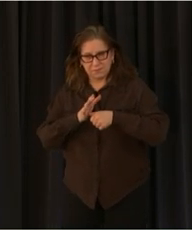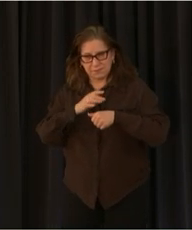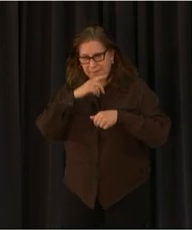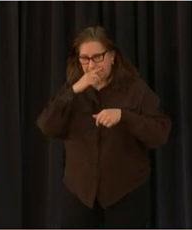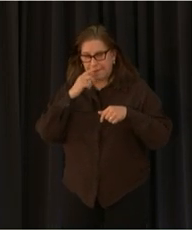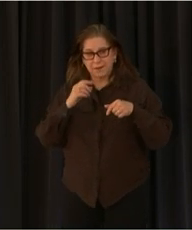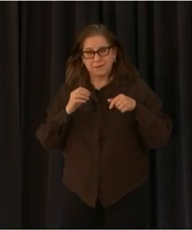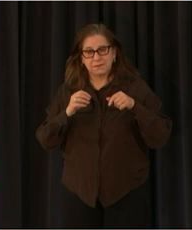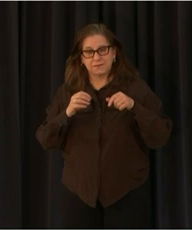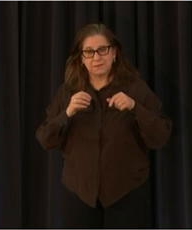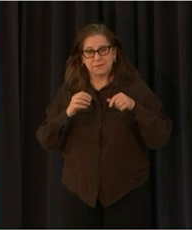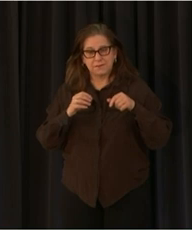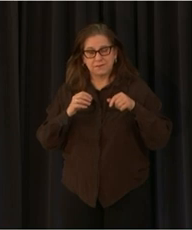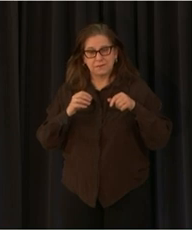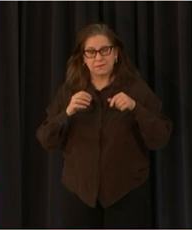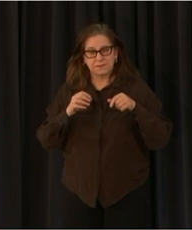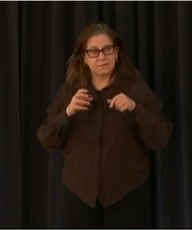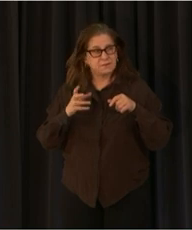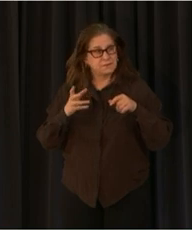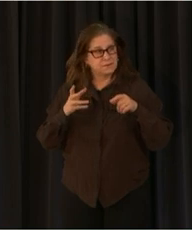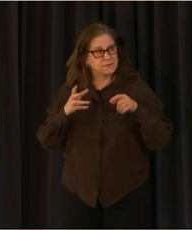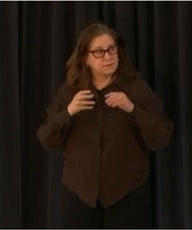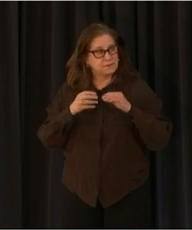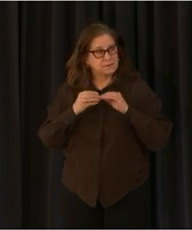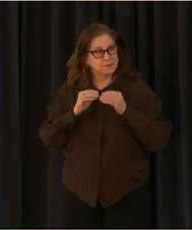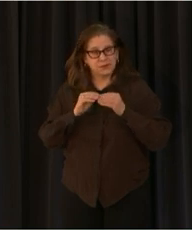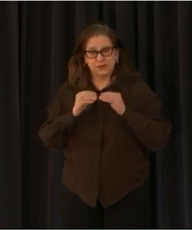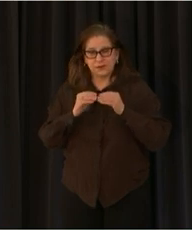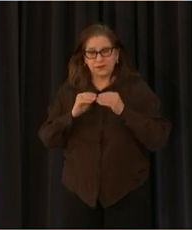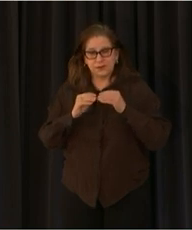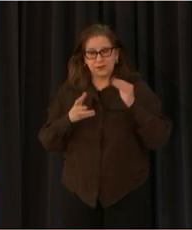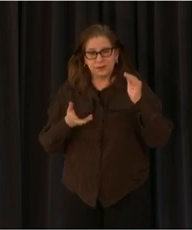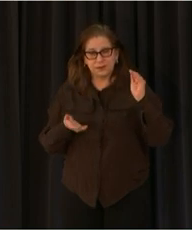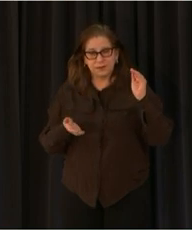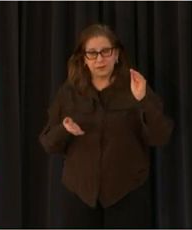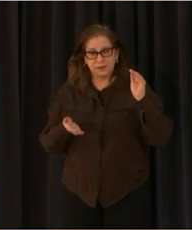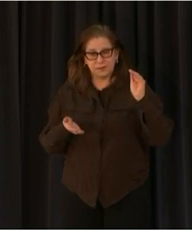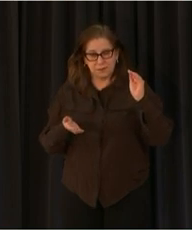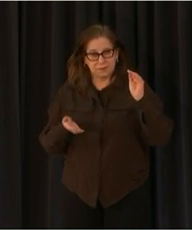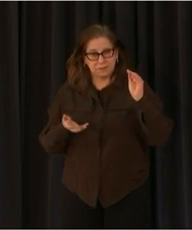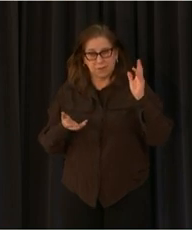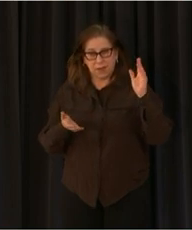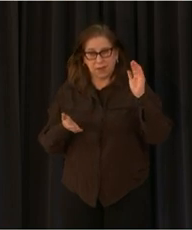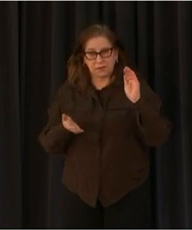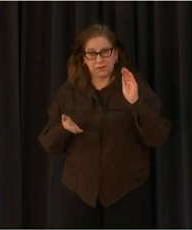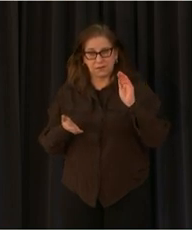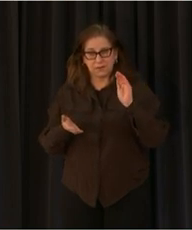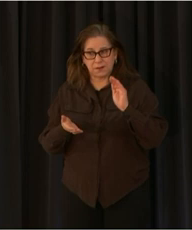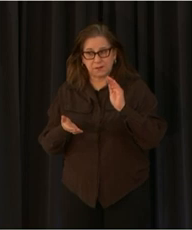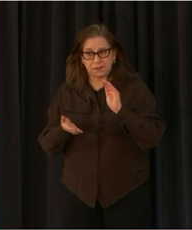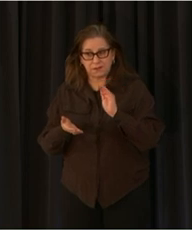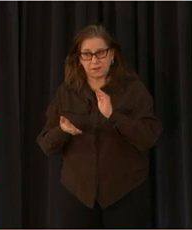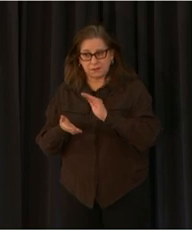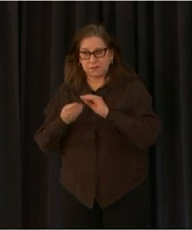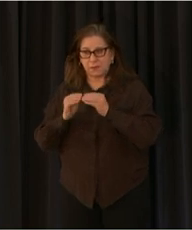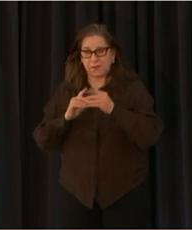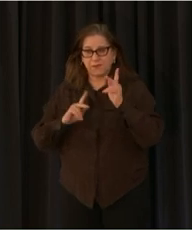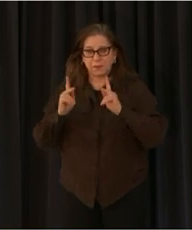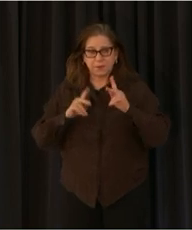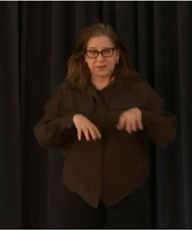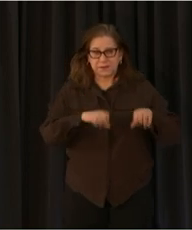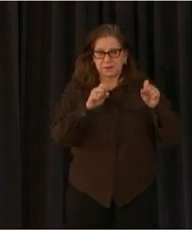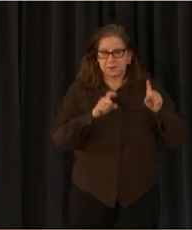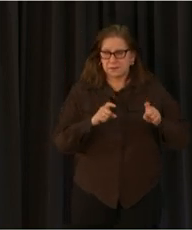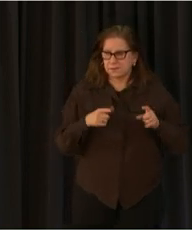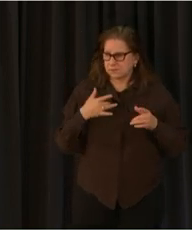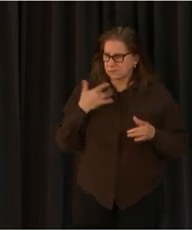not happy about, and those are downward trends in testing. So we want to make